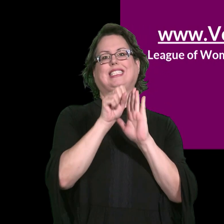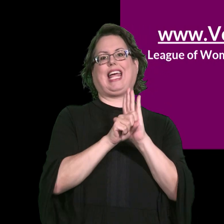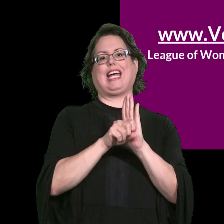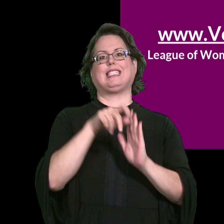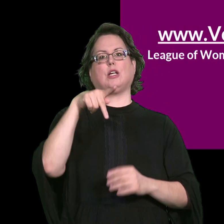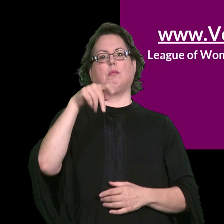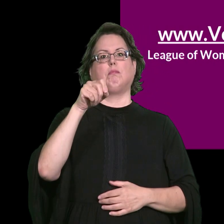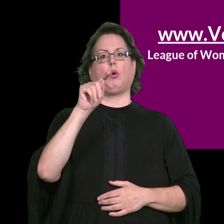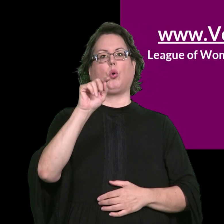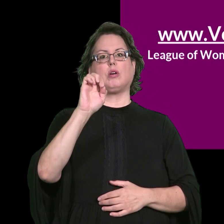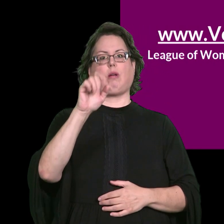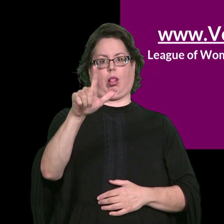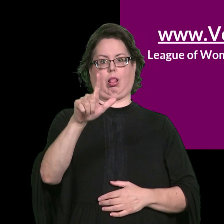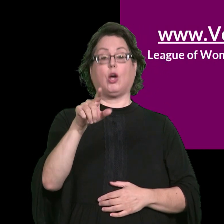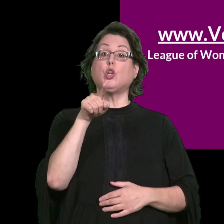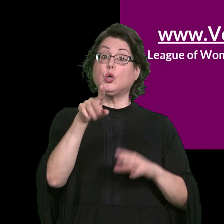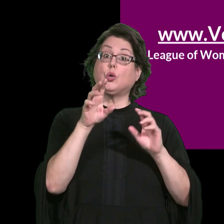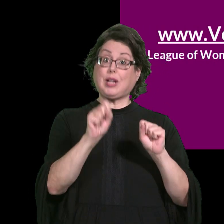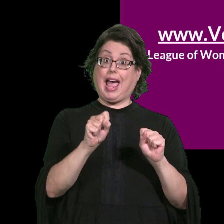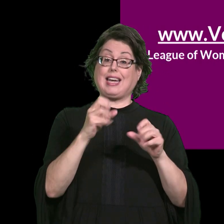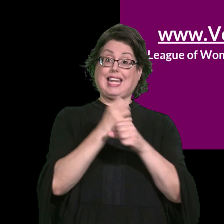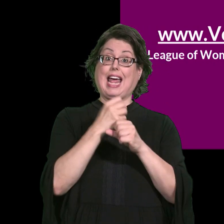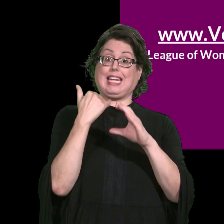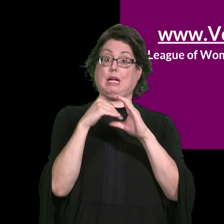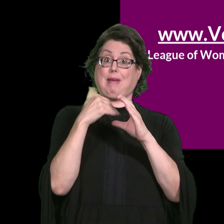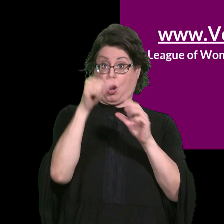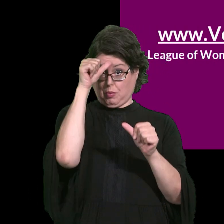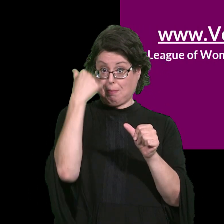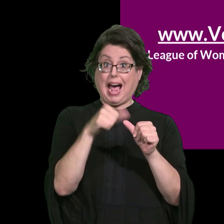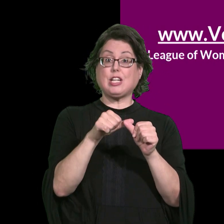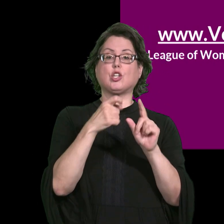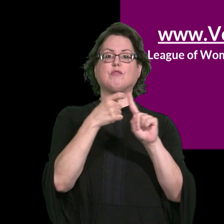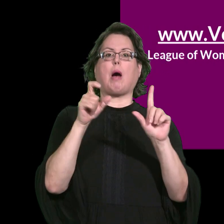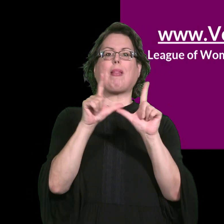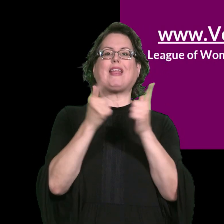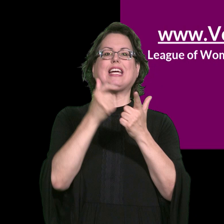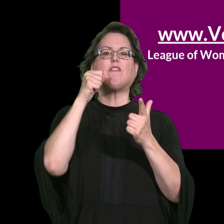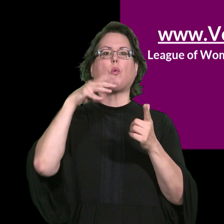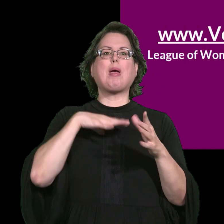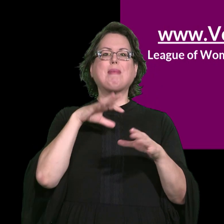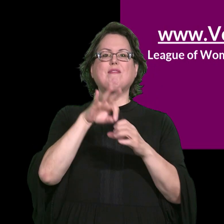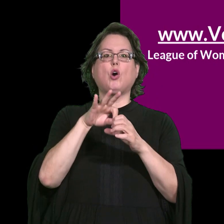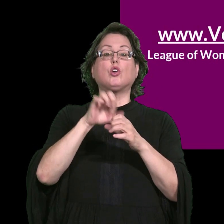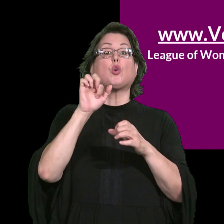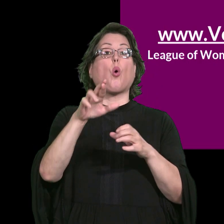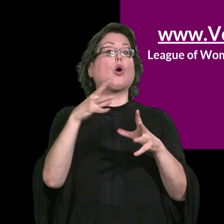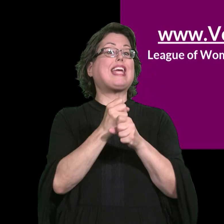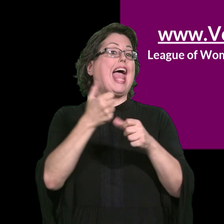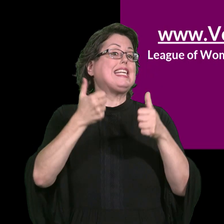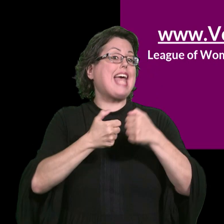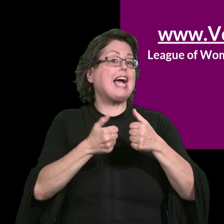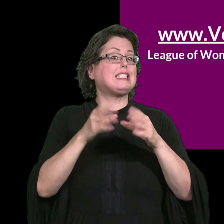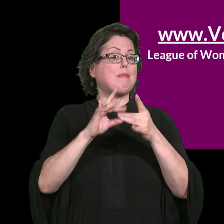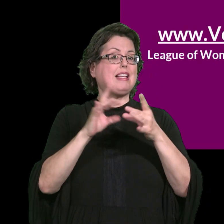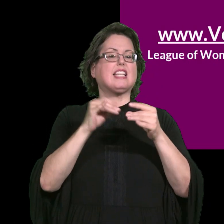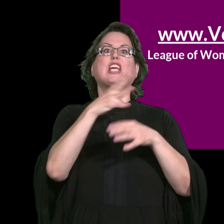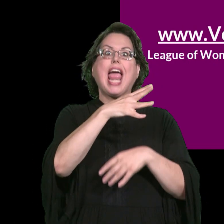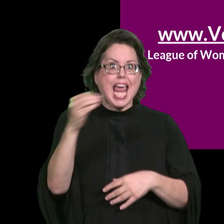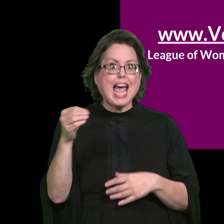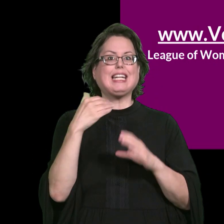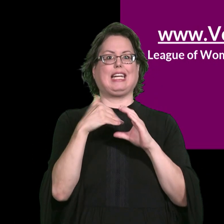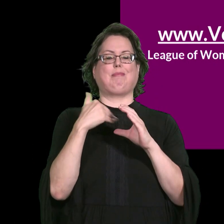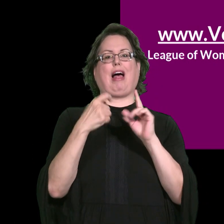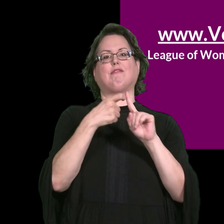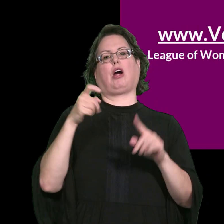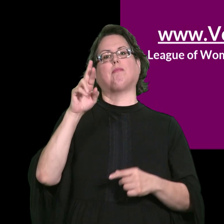can choose to receive League of Women Voters email reminders, or choose to receive text message and email reminders from Rock